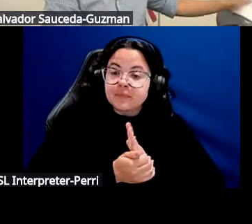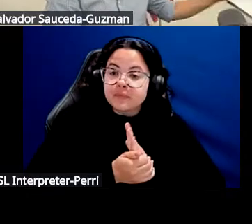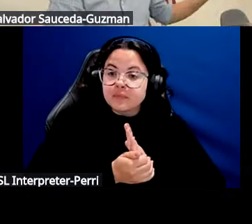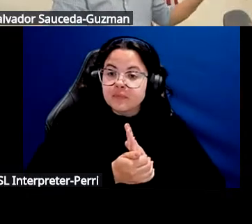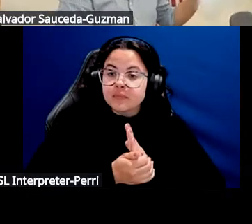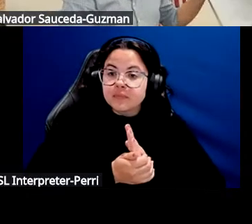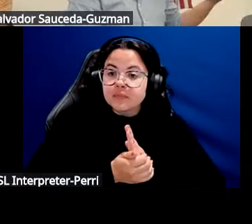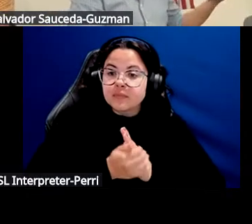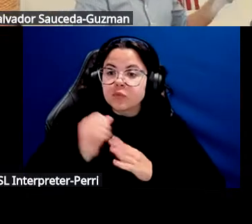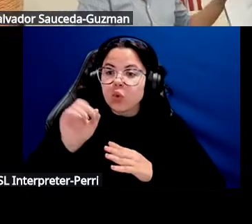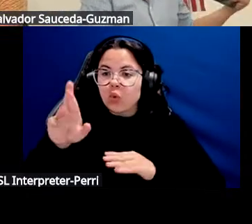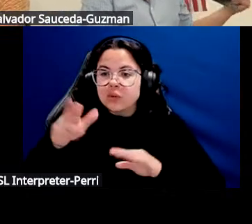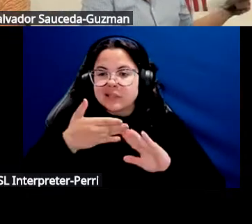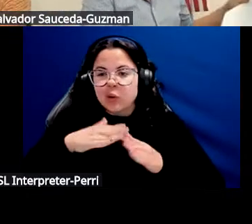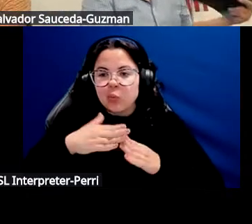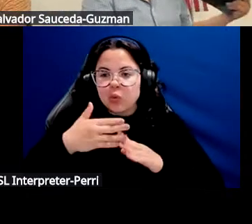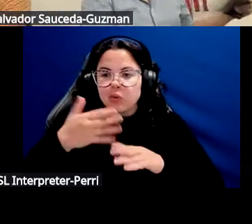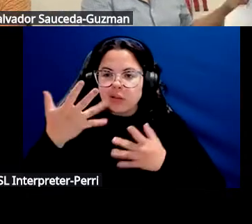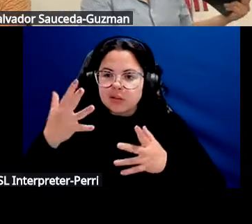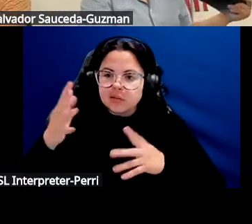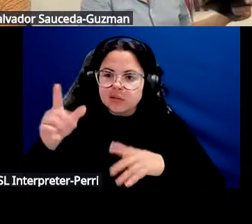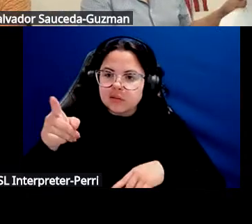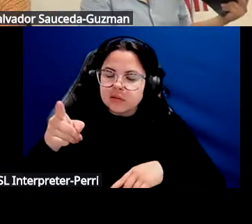it the community room?